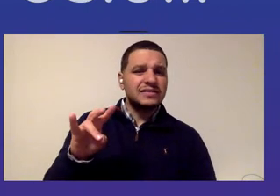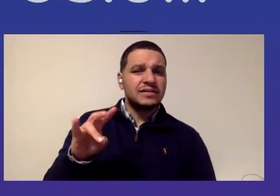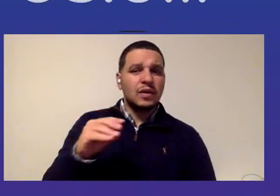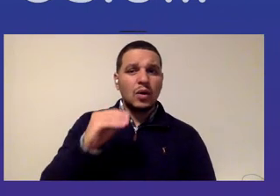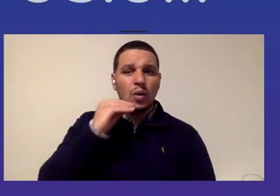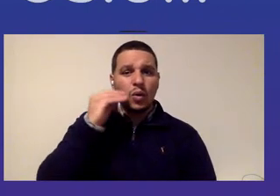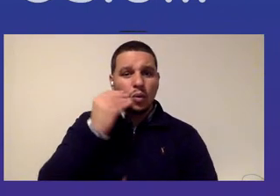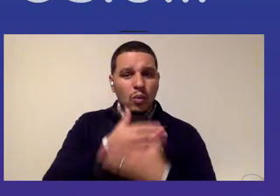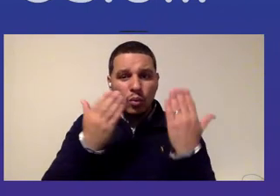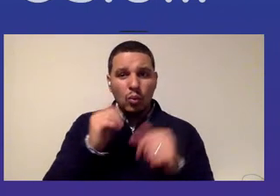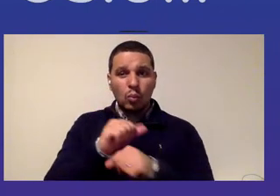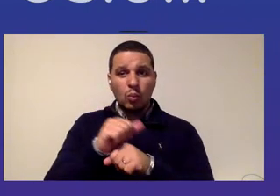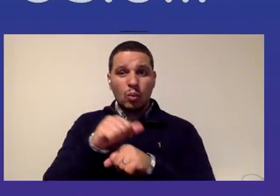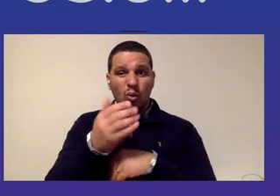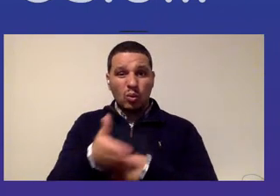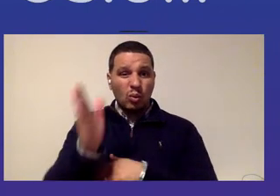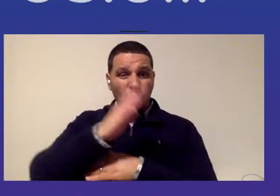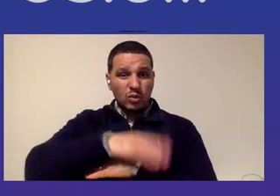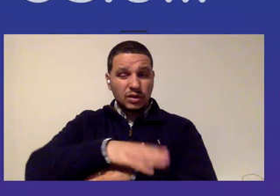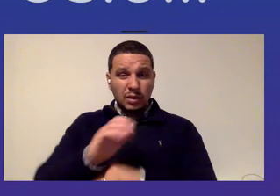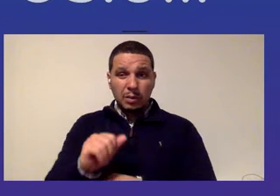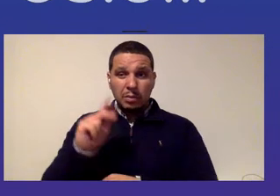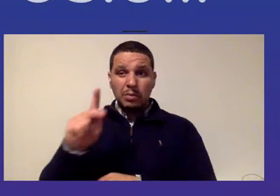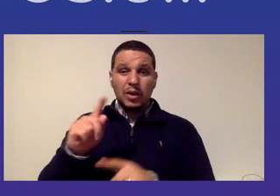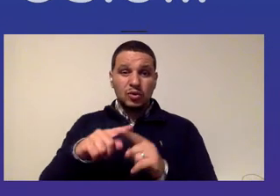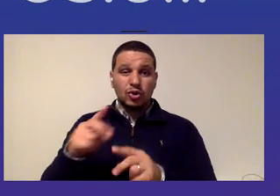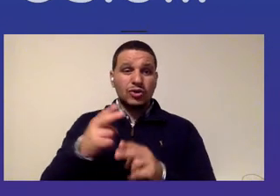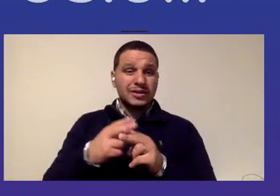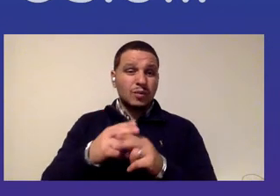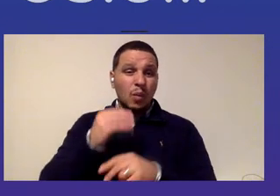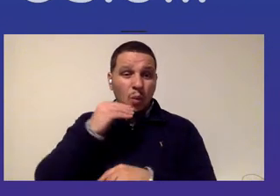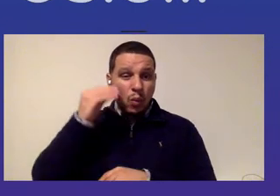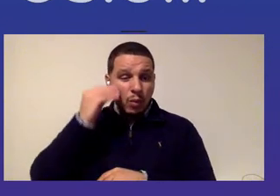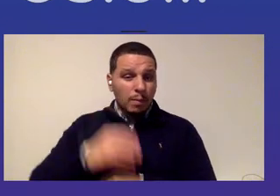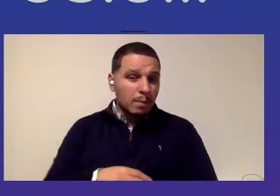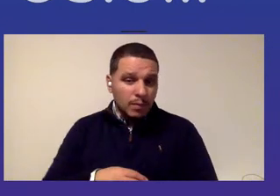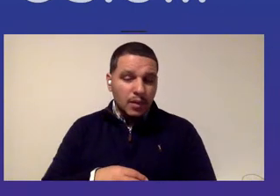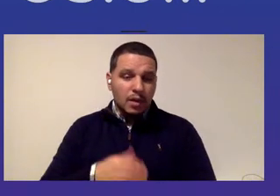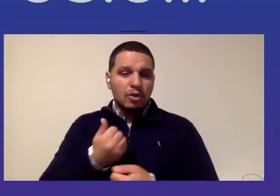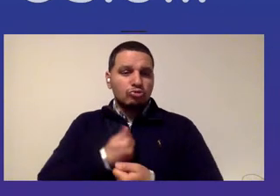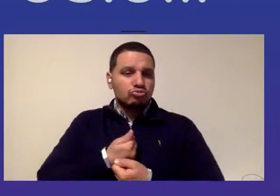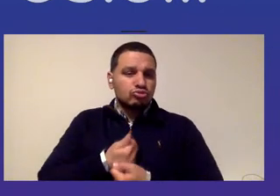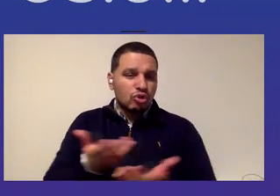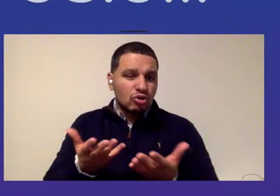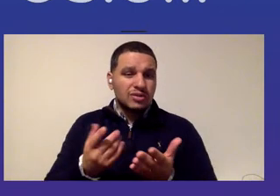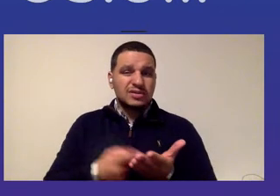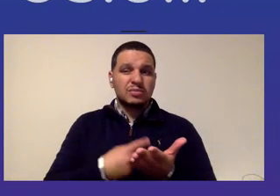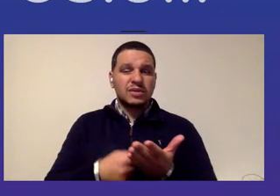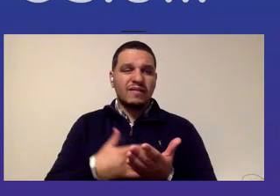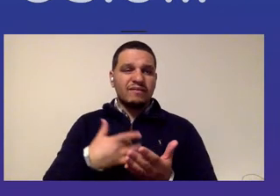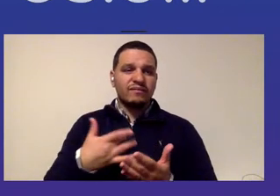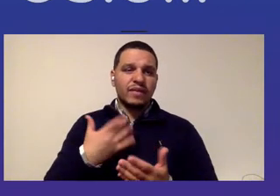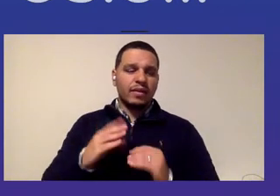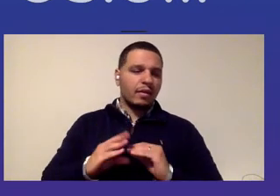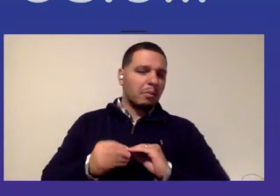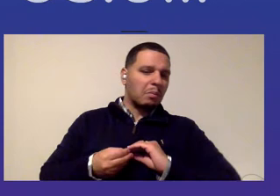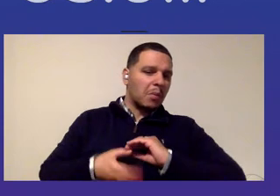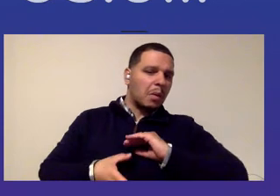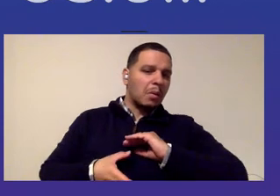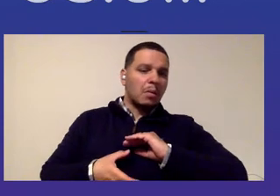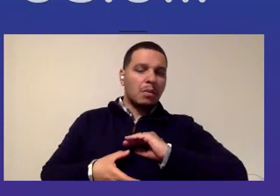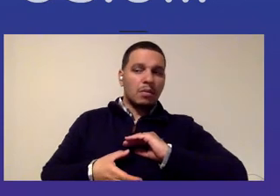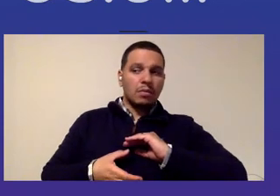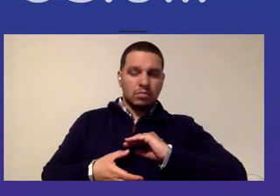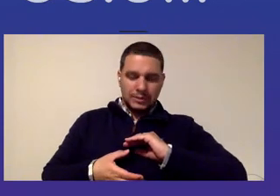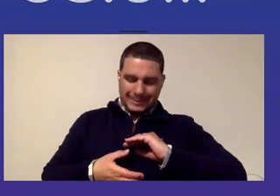working all day long, returning to your temporary home, exhausted and sometimes defeated, only to summon the energy